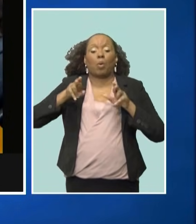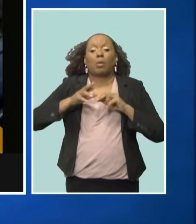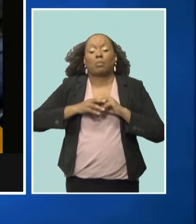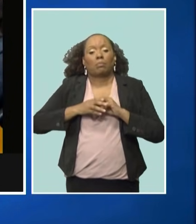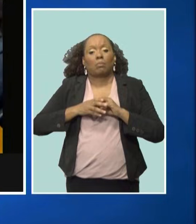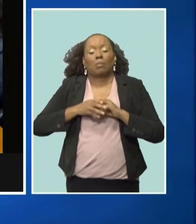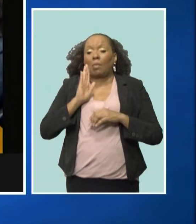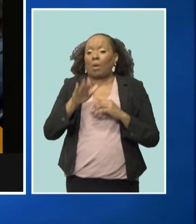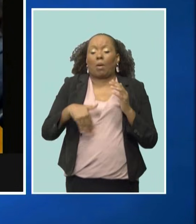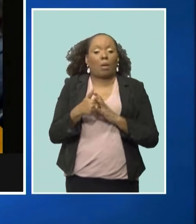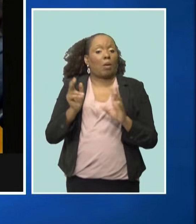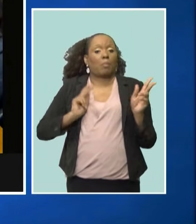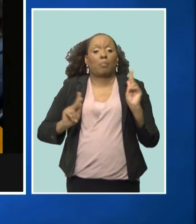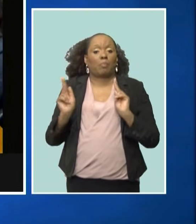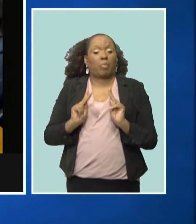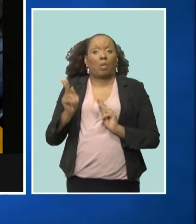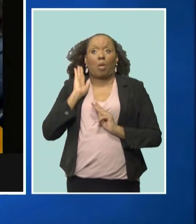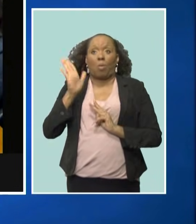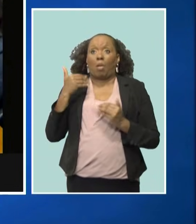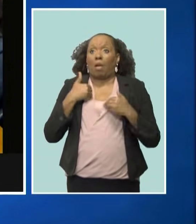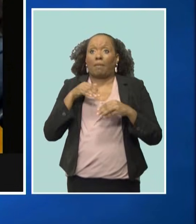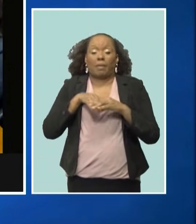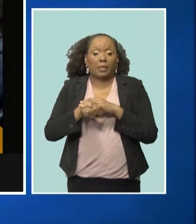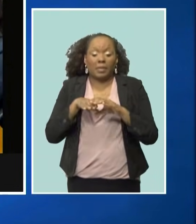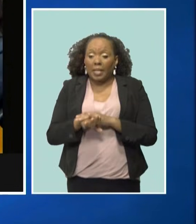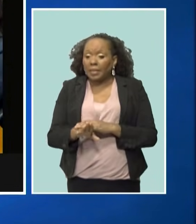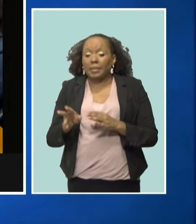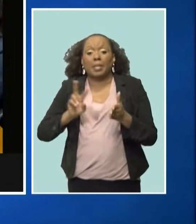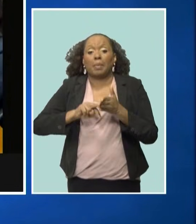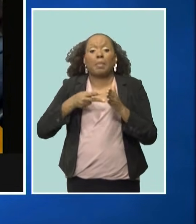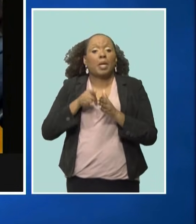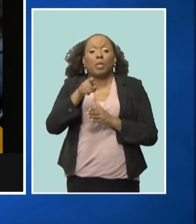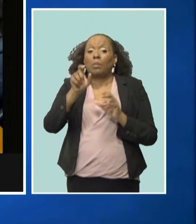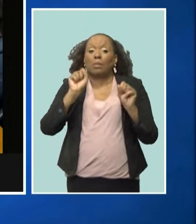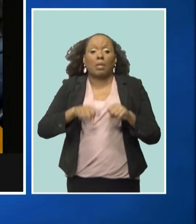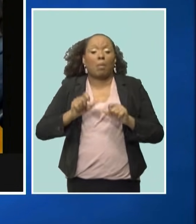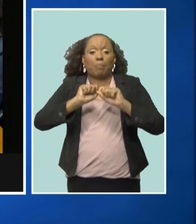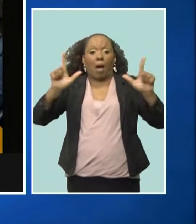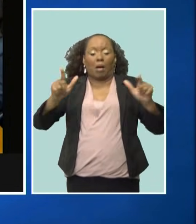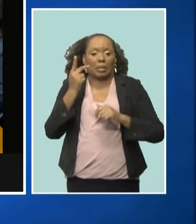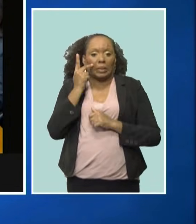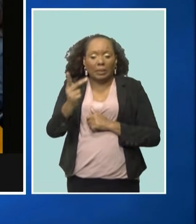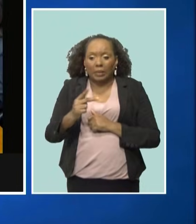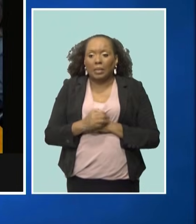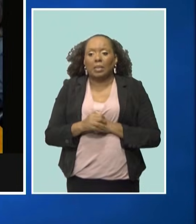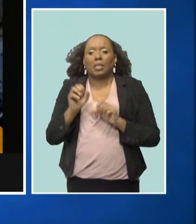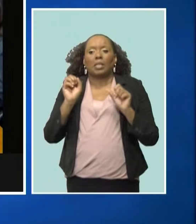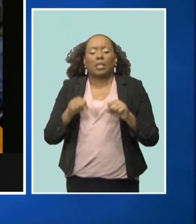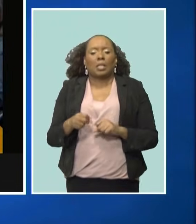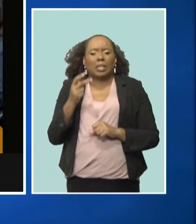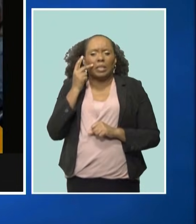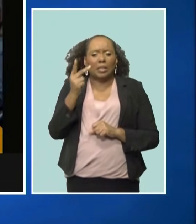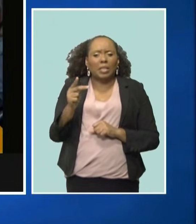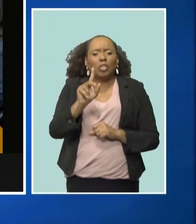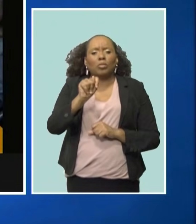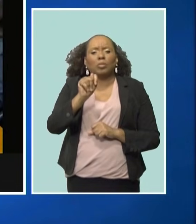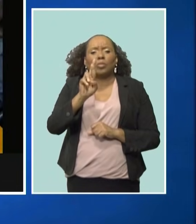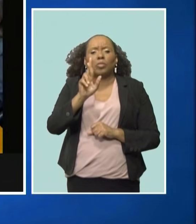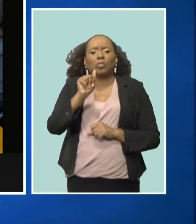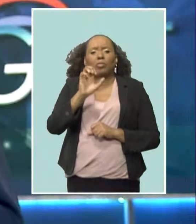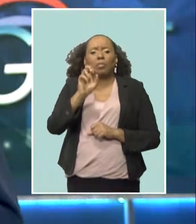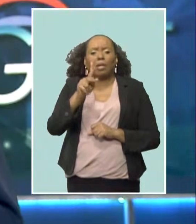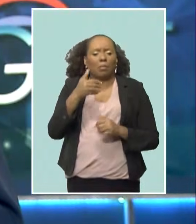users of the data, fostering transparency and enabling the tracking of progress towards collective